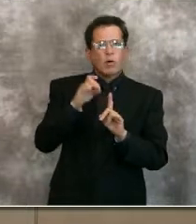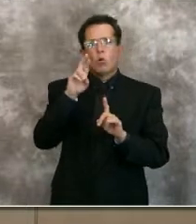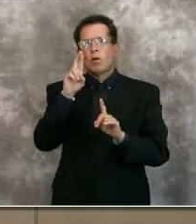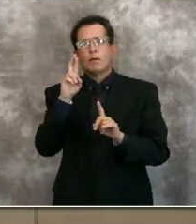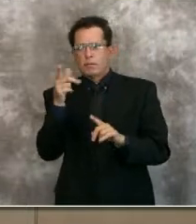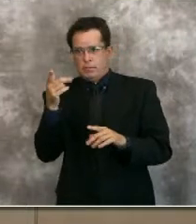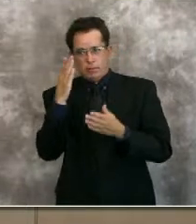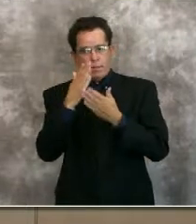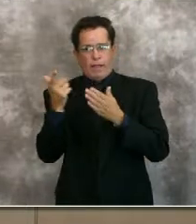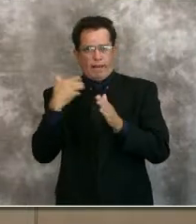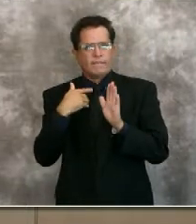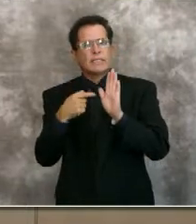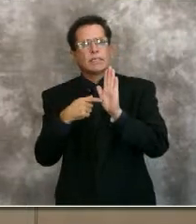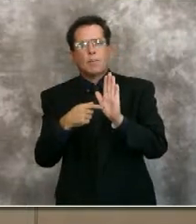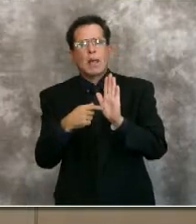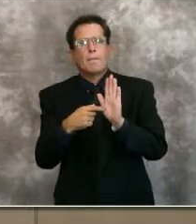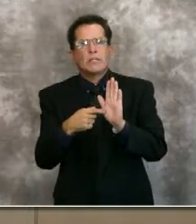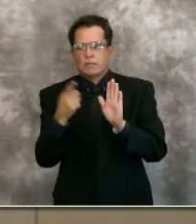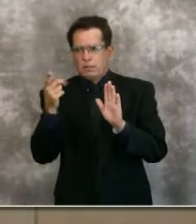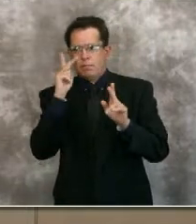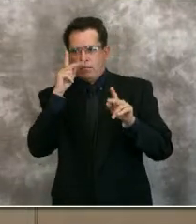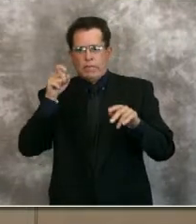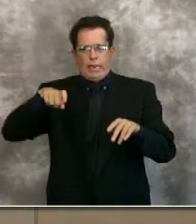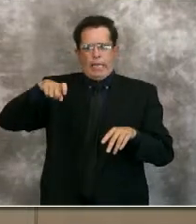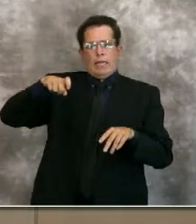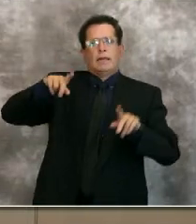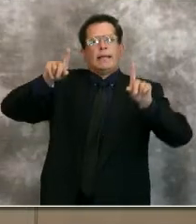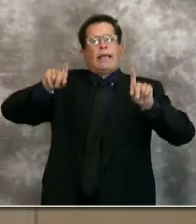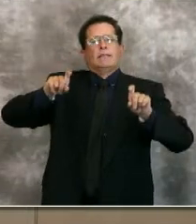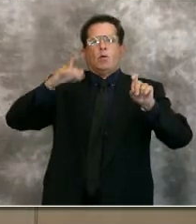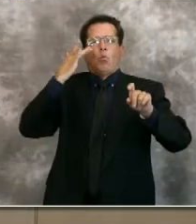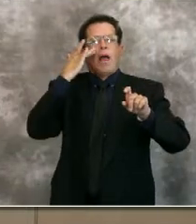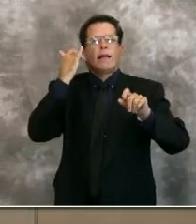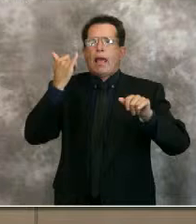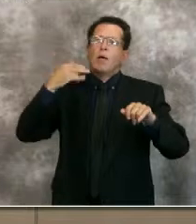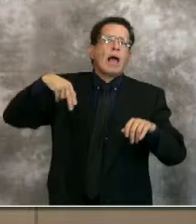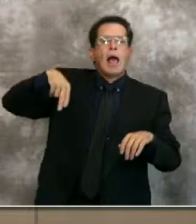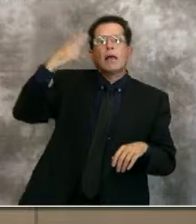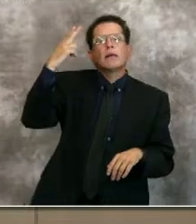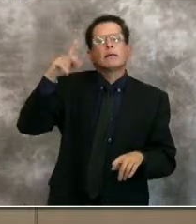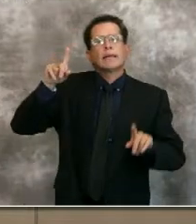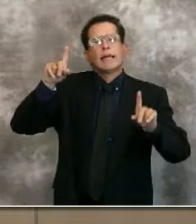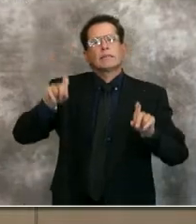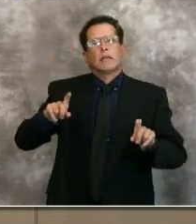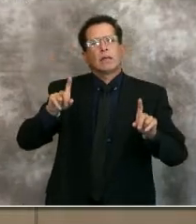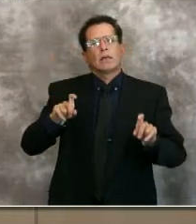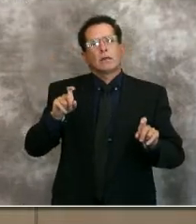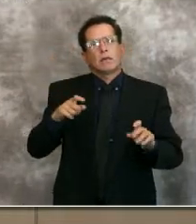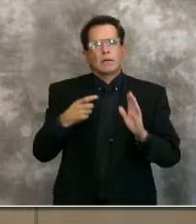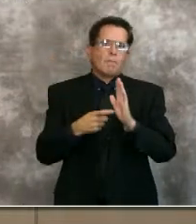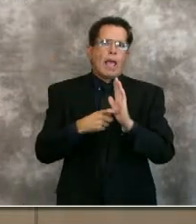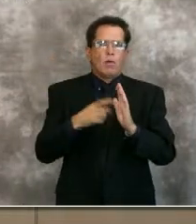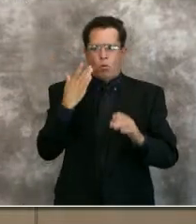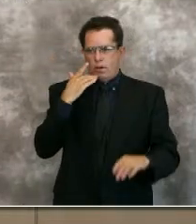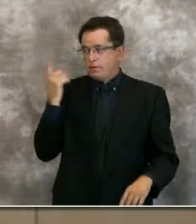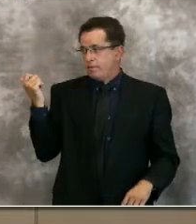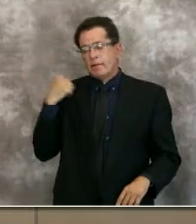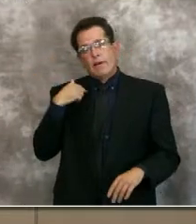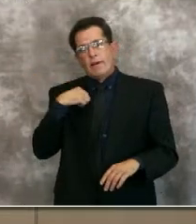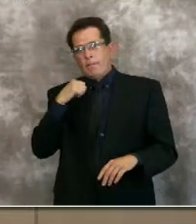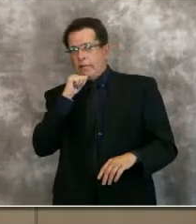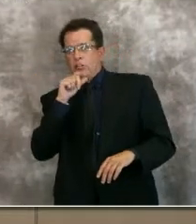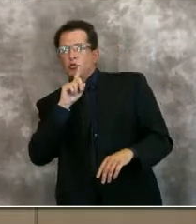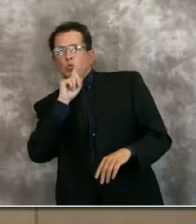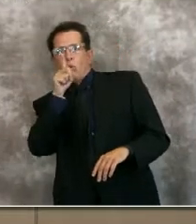have symptoms? Do you have any sense of what's driving this increased demand for testing? Not sure of the demographics of the individuals